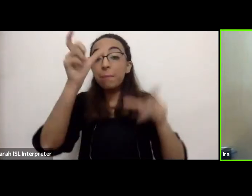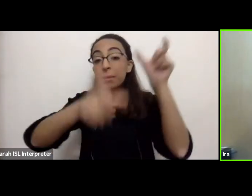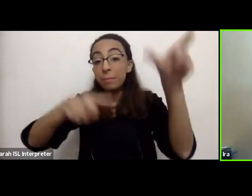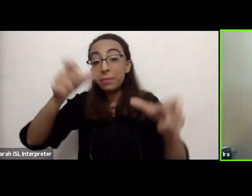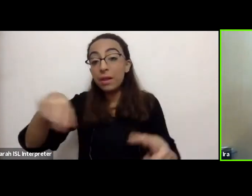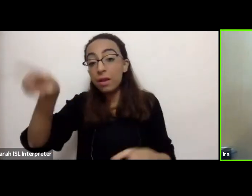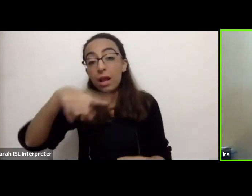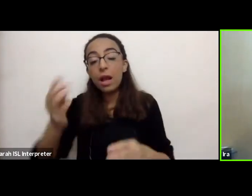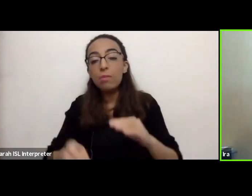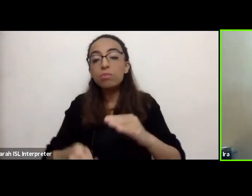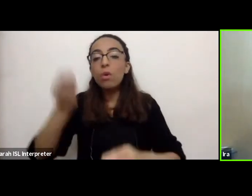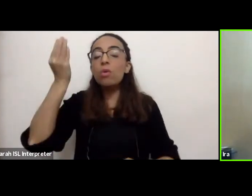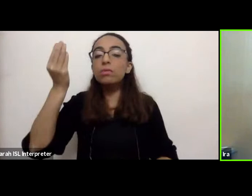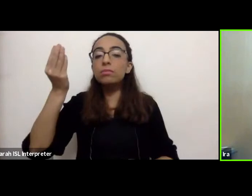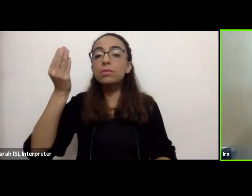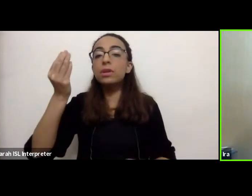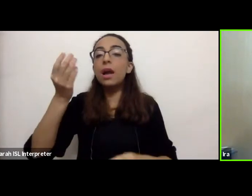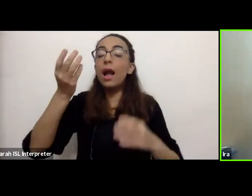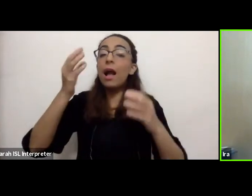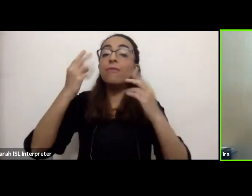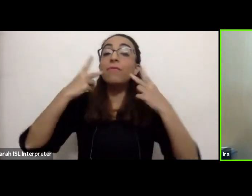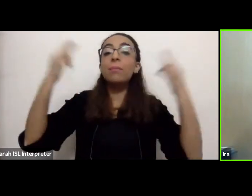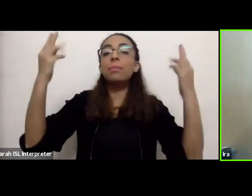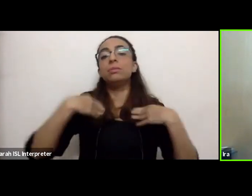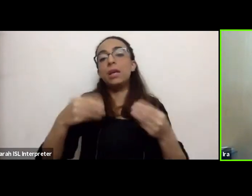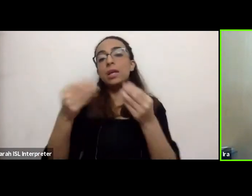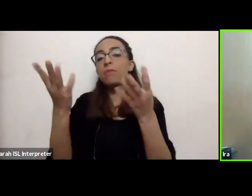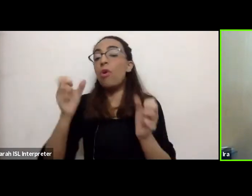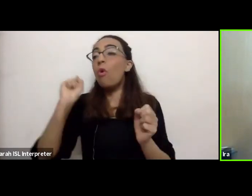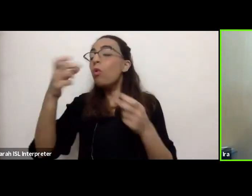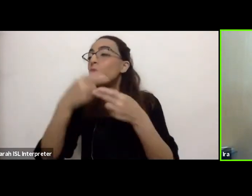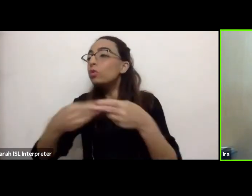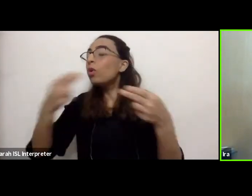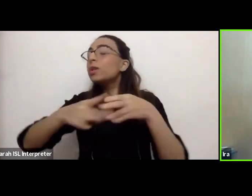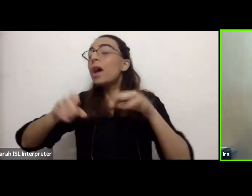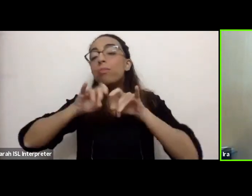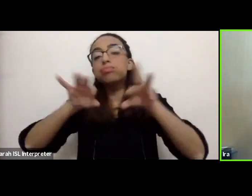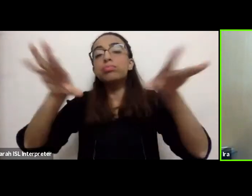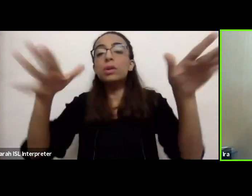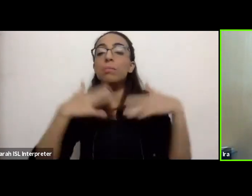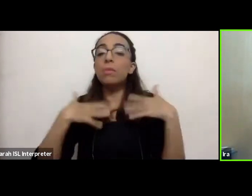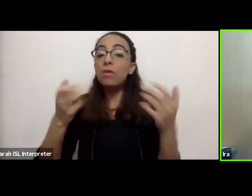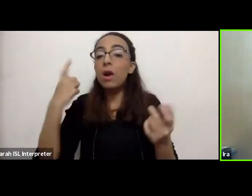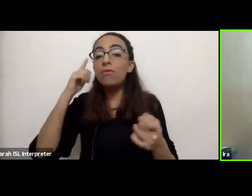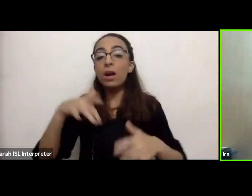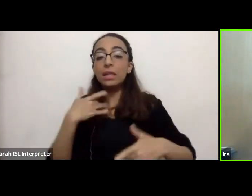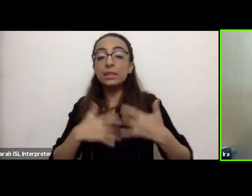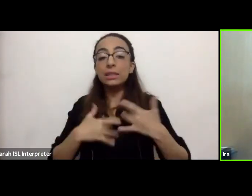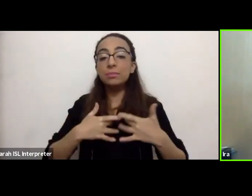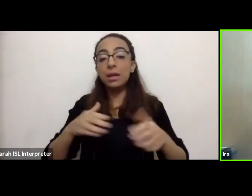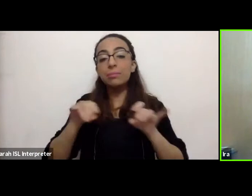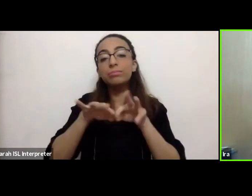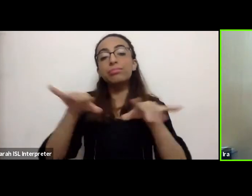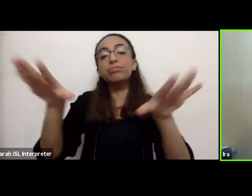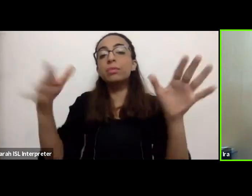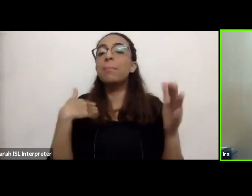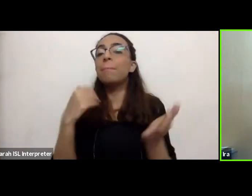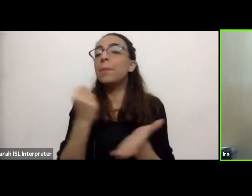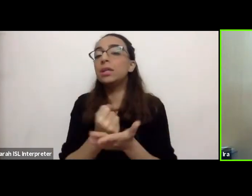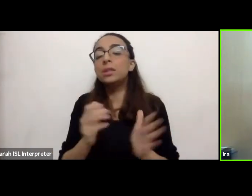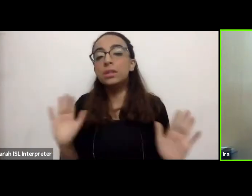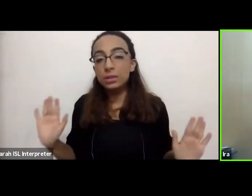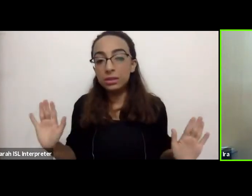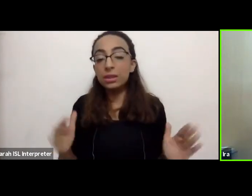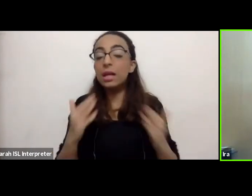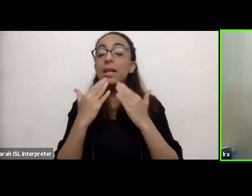get more publicity, their stories spread out to more people to inspire many more lives. And